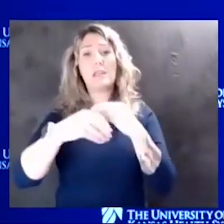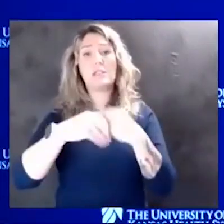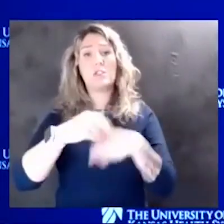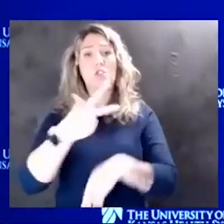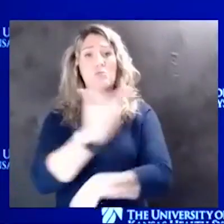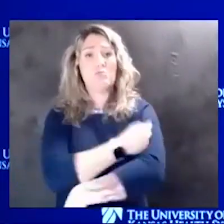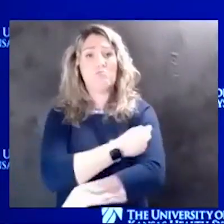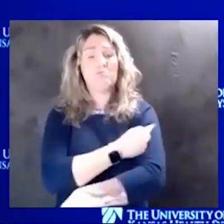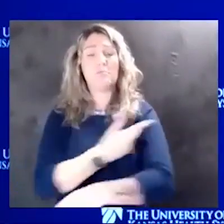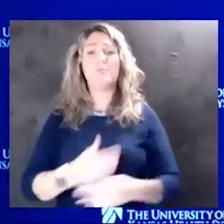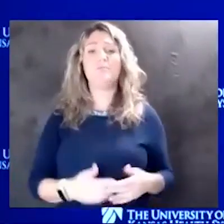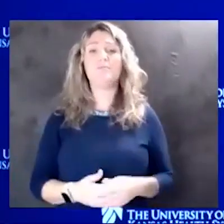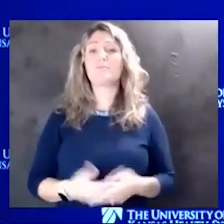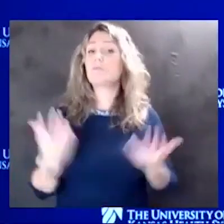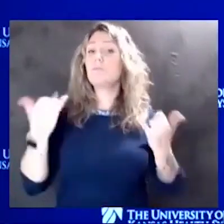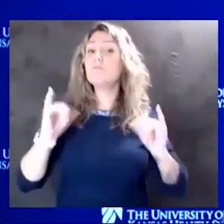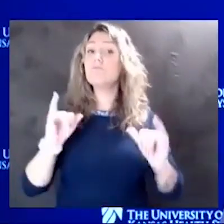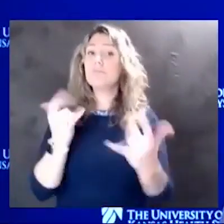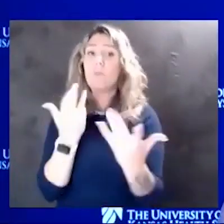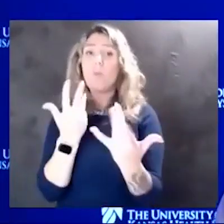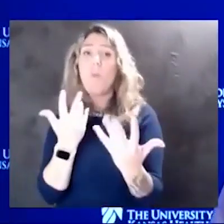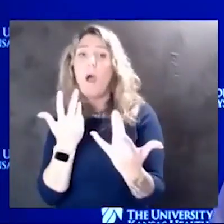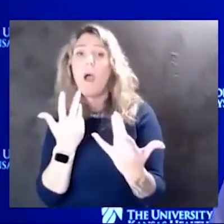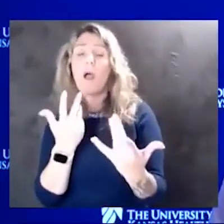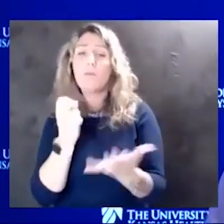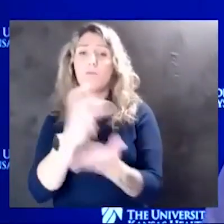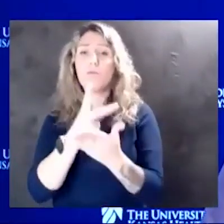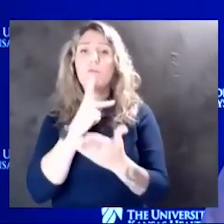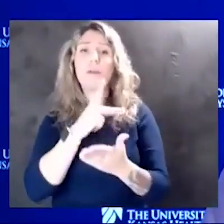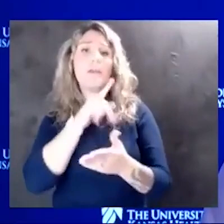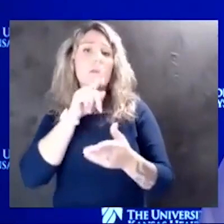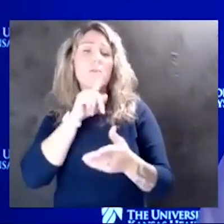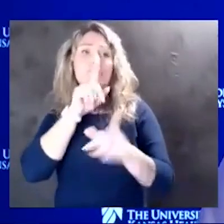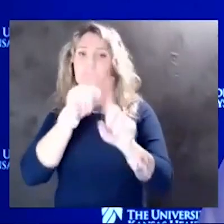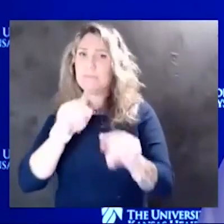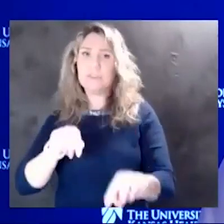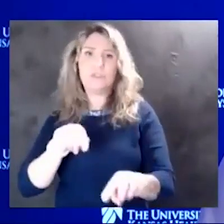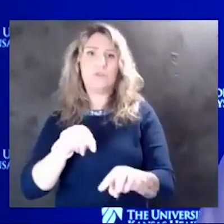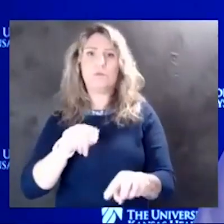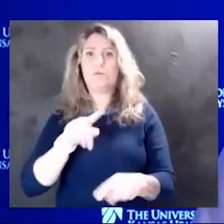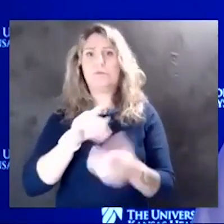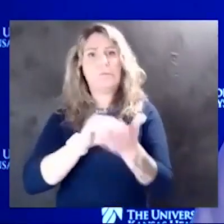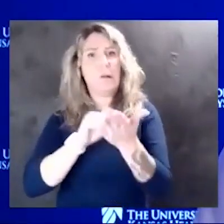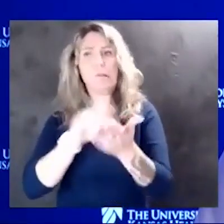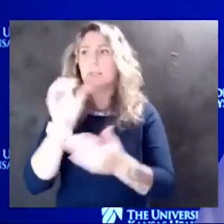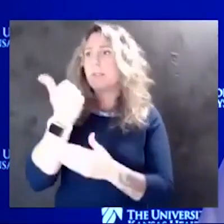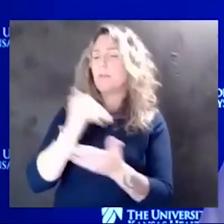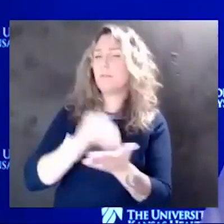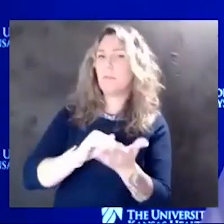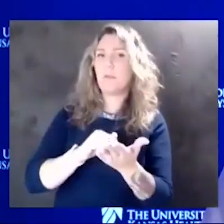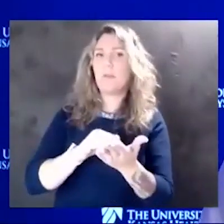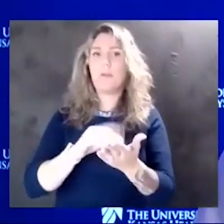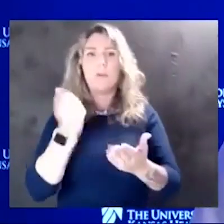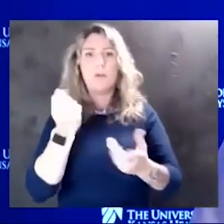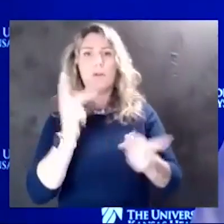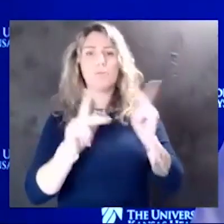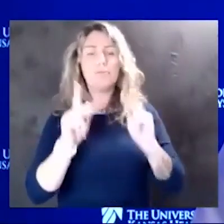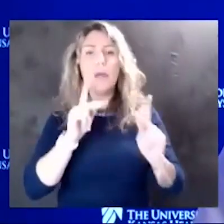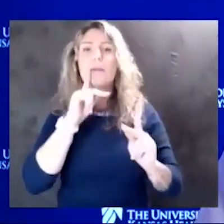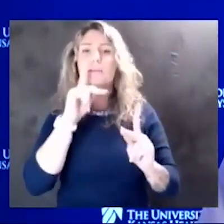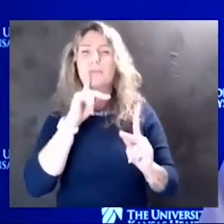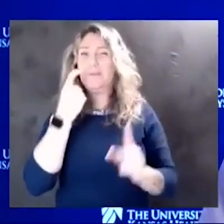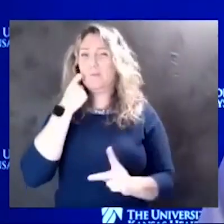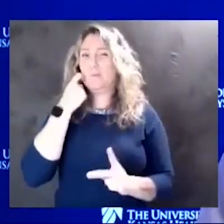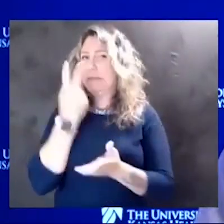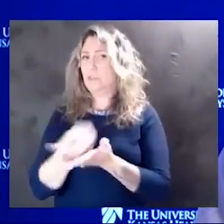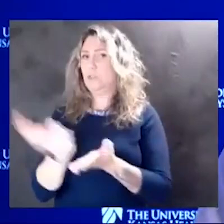waiting for that. We are. But the question, and I've answered this question for physicians, for other people a lot these last 2 weeks, is are